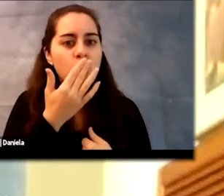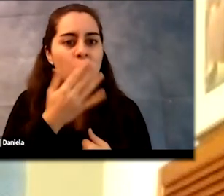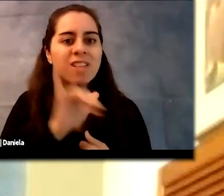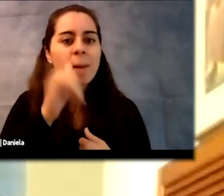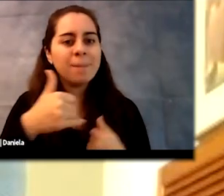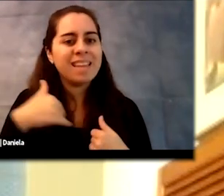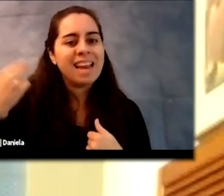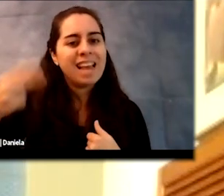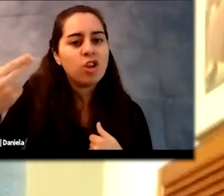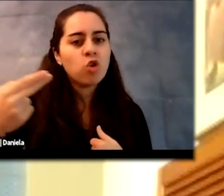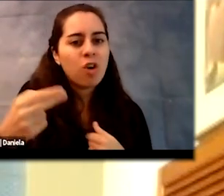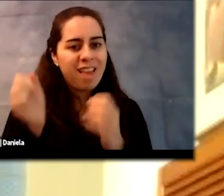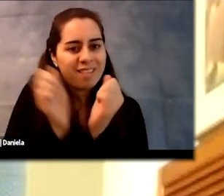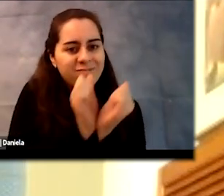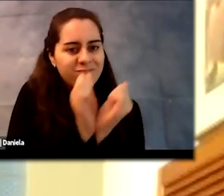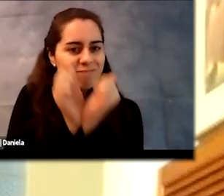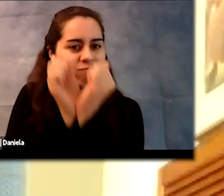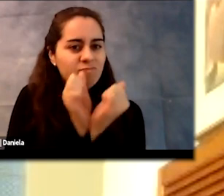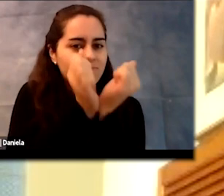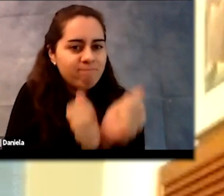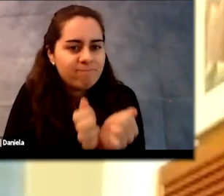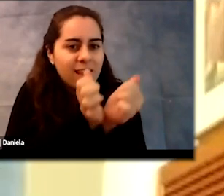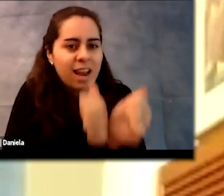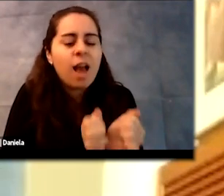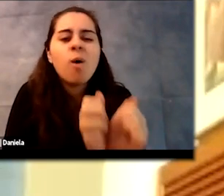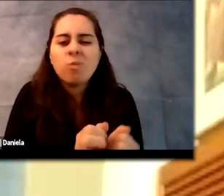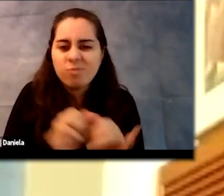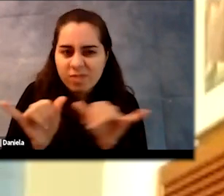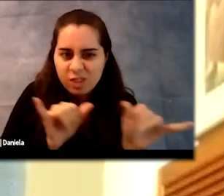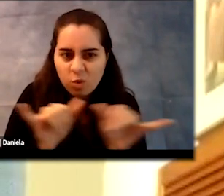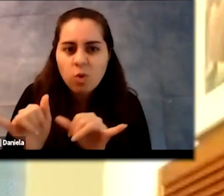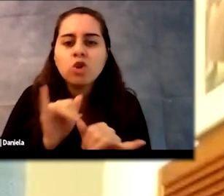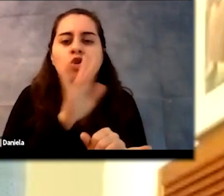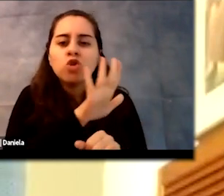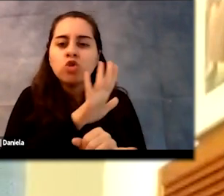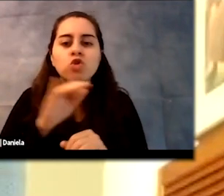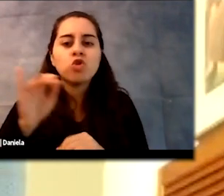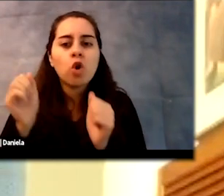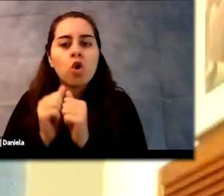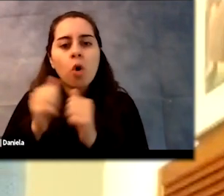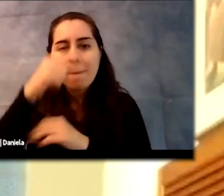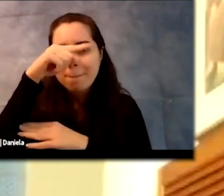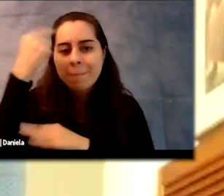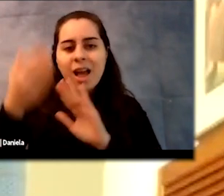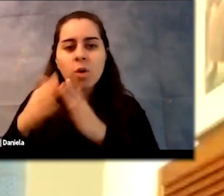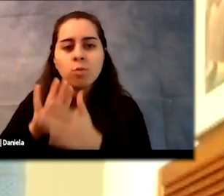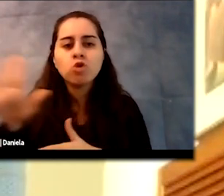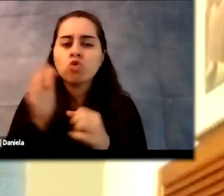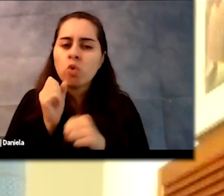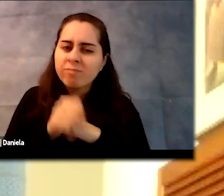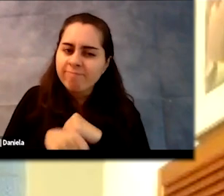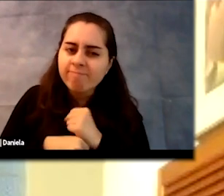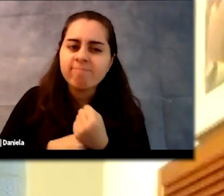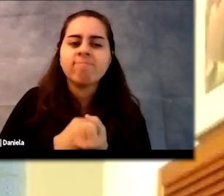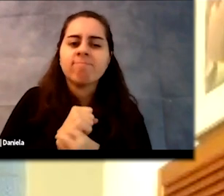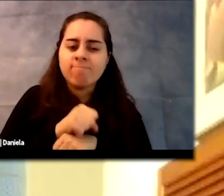felt to this day. The unique difference between the struggle of the Black community and the Puerto Rican community